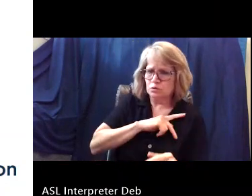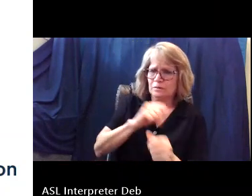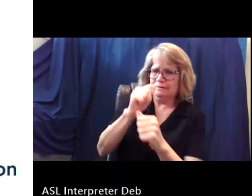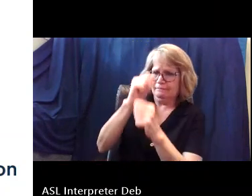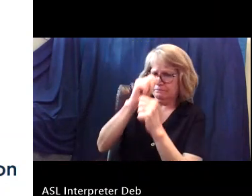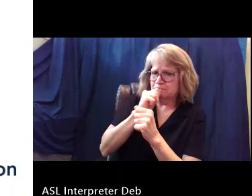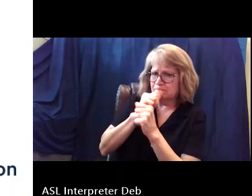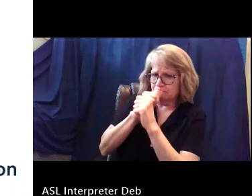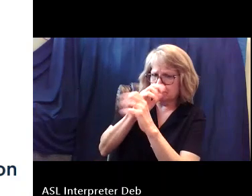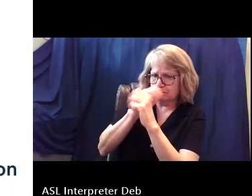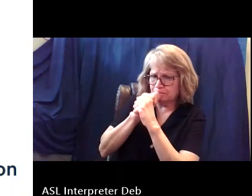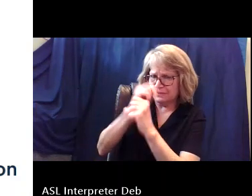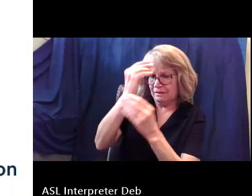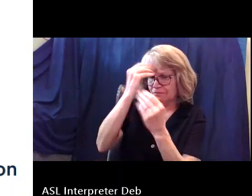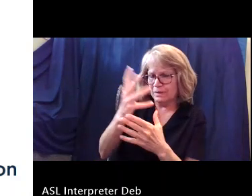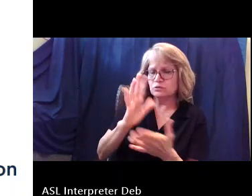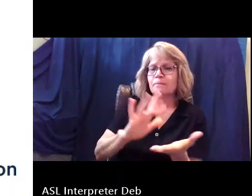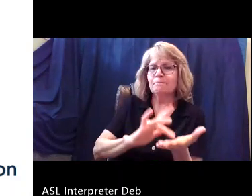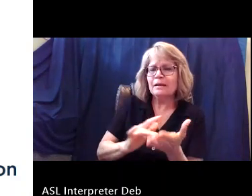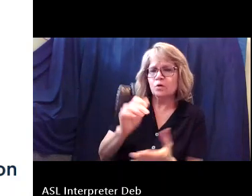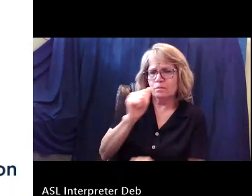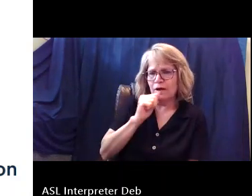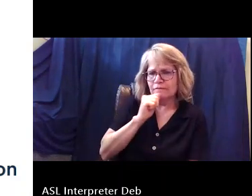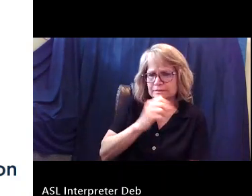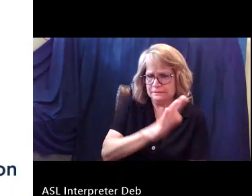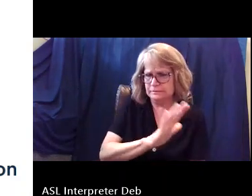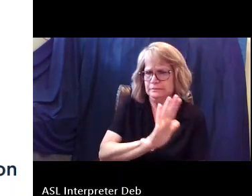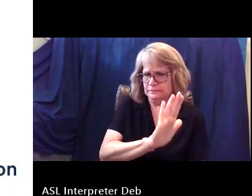right to medical privacy.